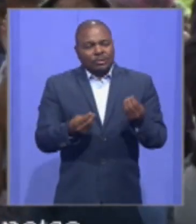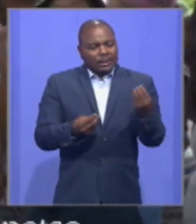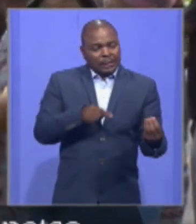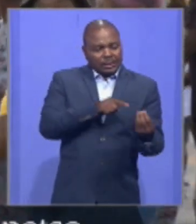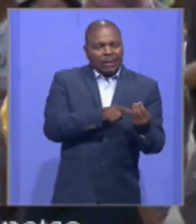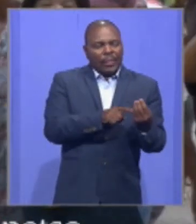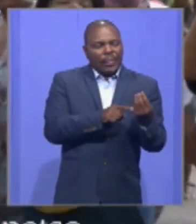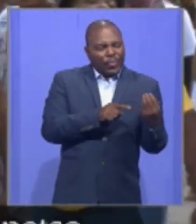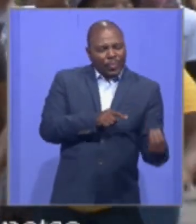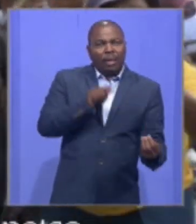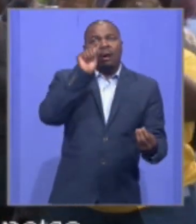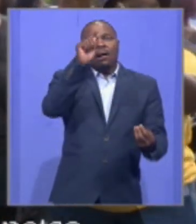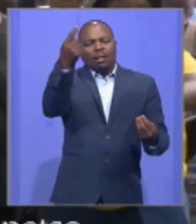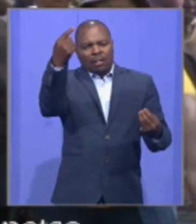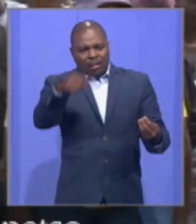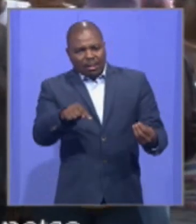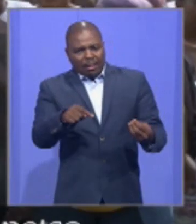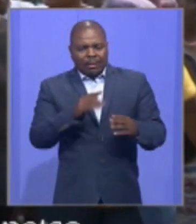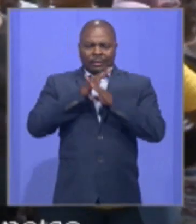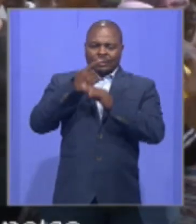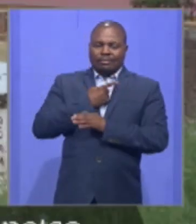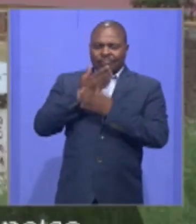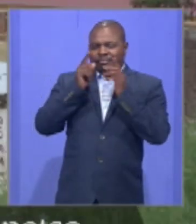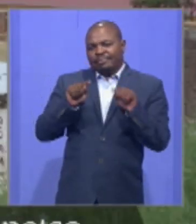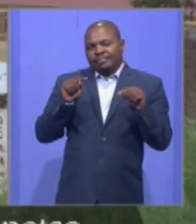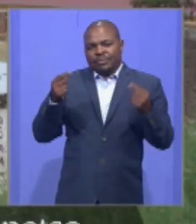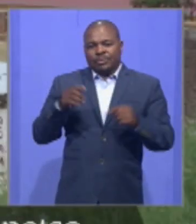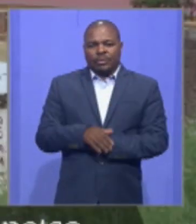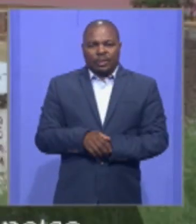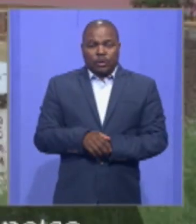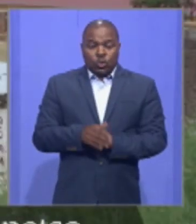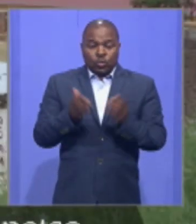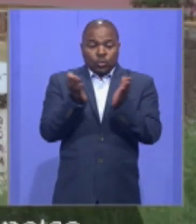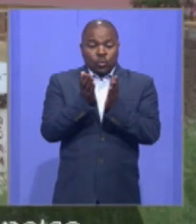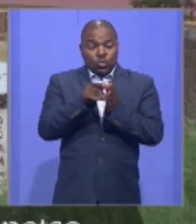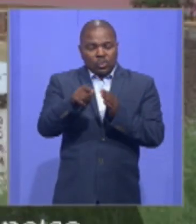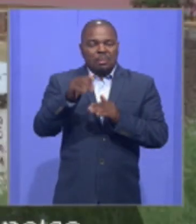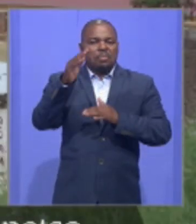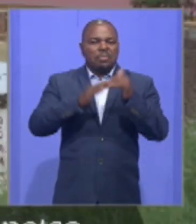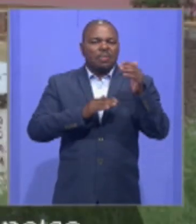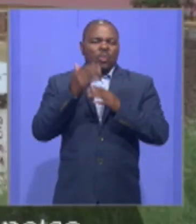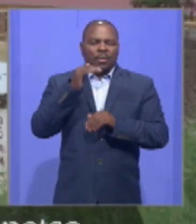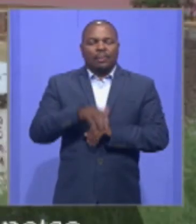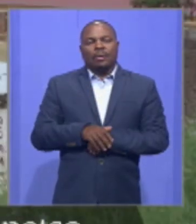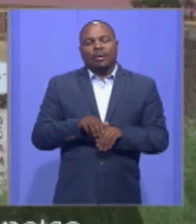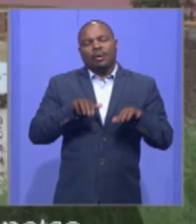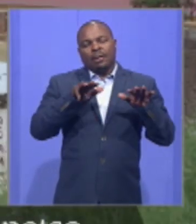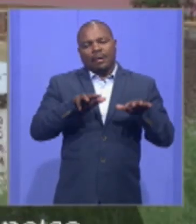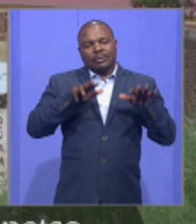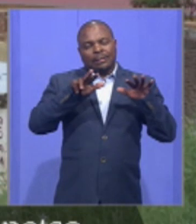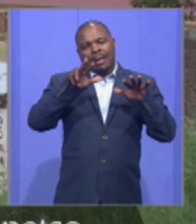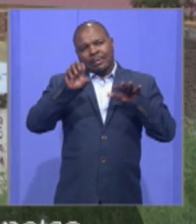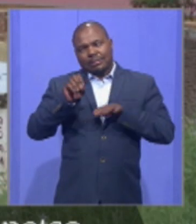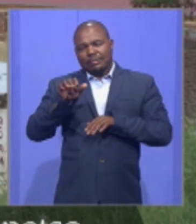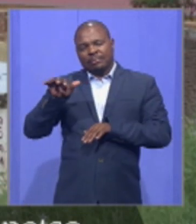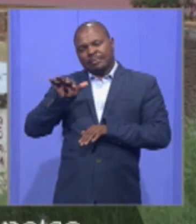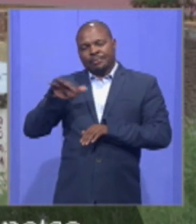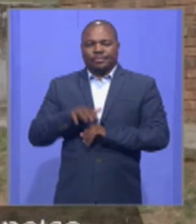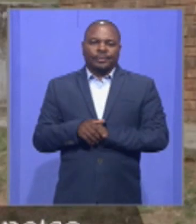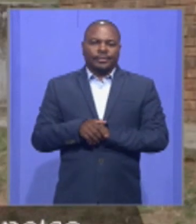and are very small. They don't know how to defend themselves. Sekolo se agilwe mo dingwageng tsa bo 80 kana di 80s mme